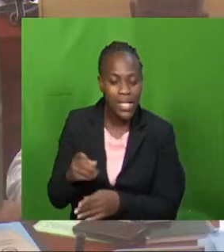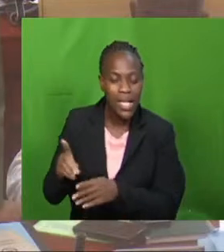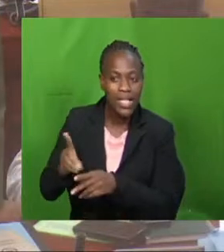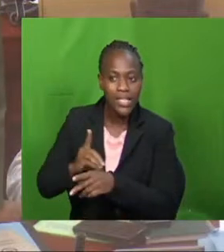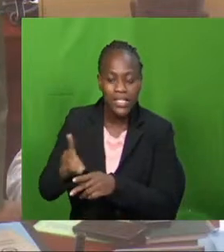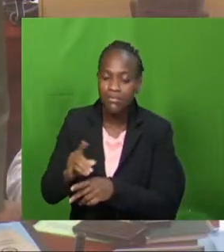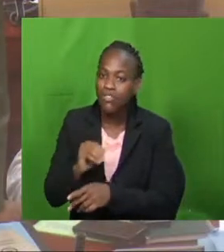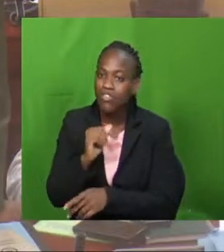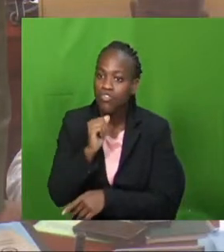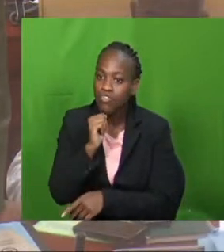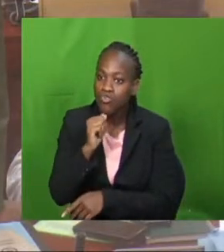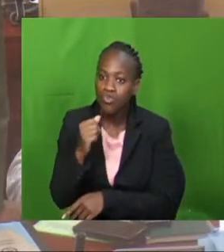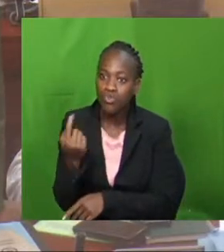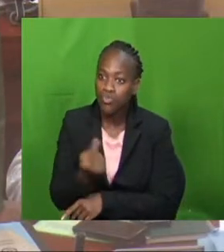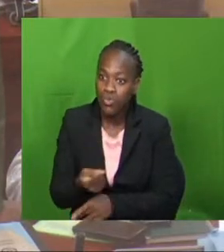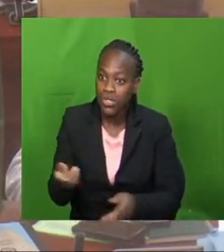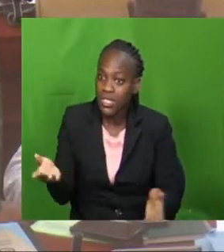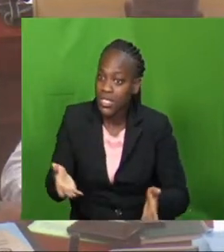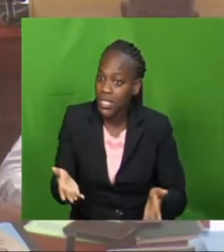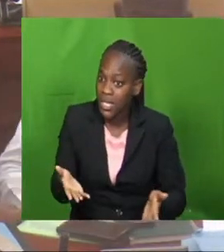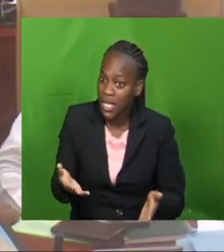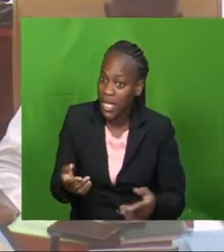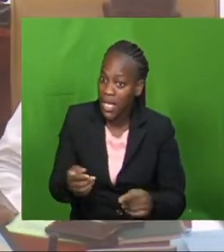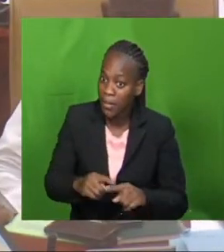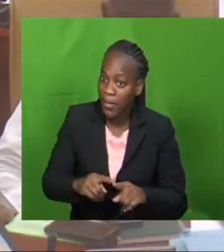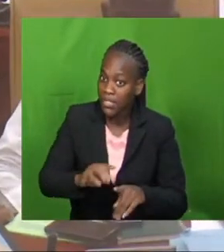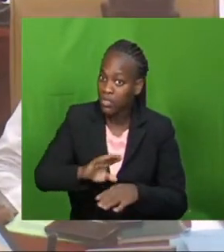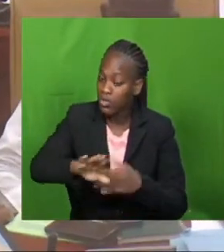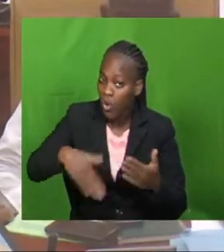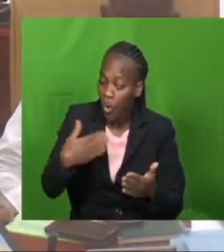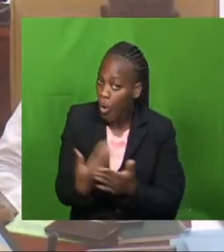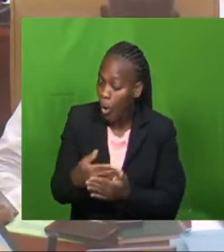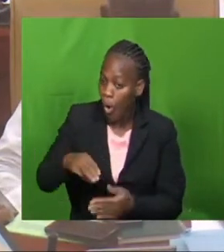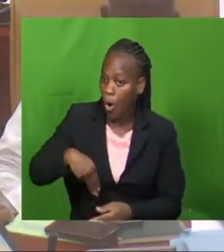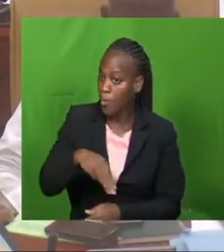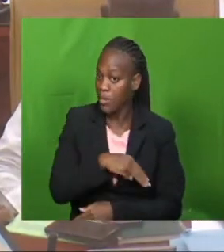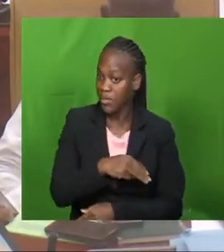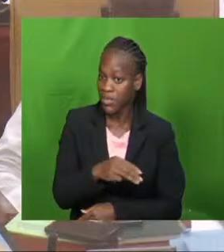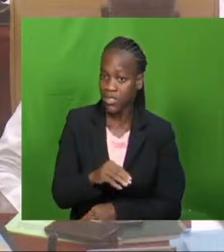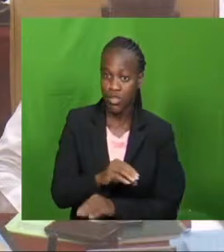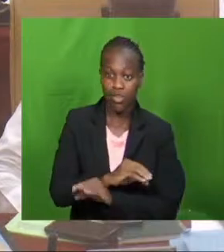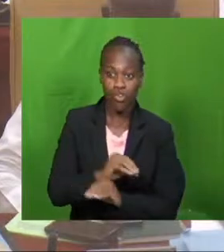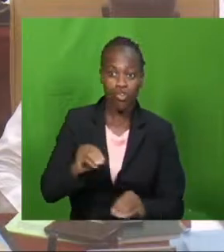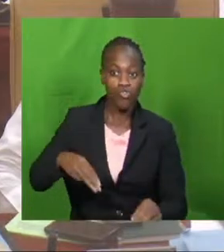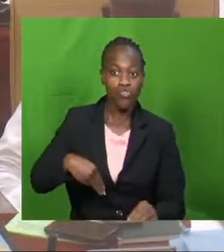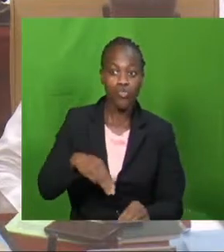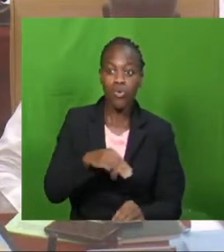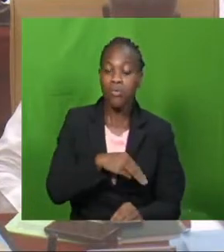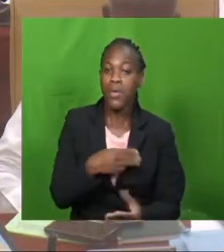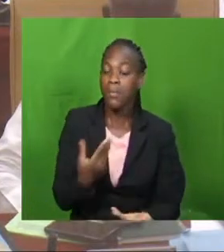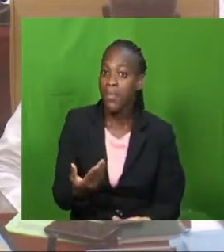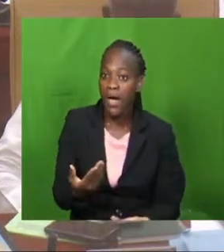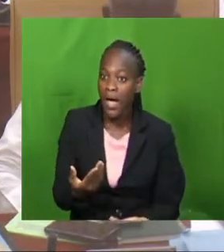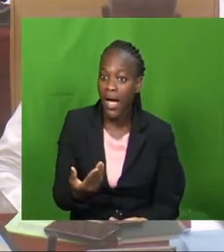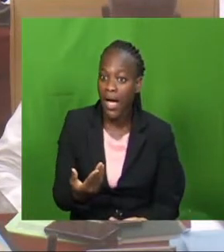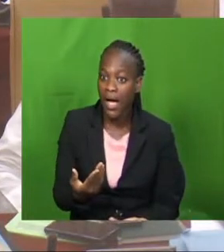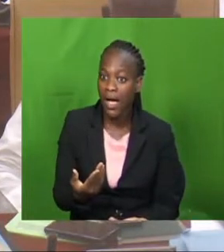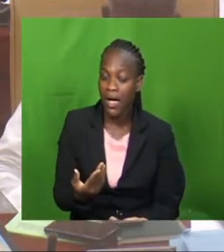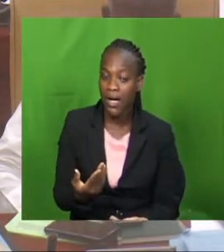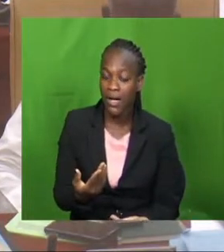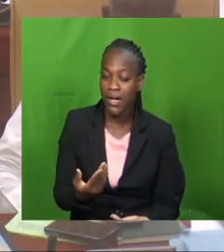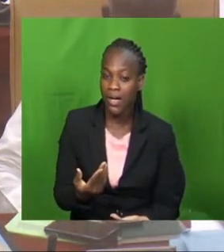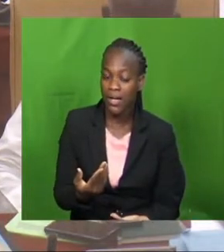not only on the chamber, but of all members. No member is supposed to absent himself from the house